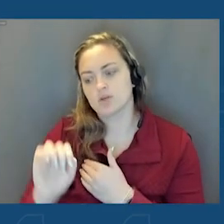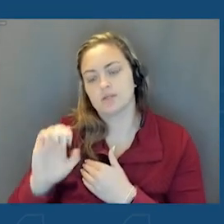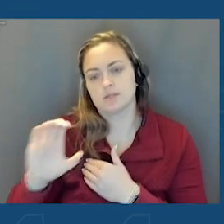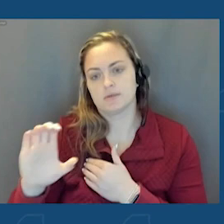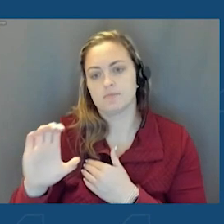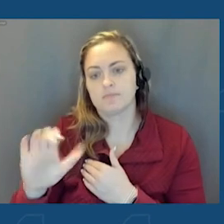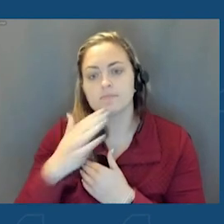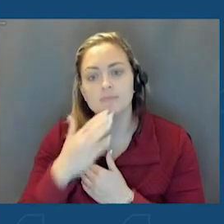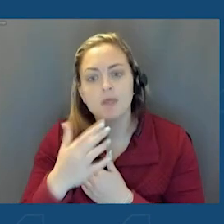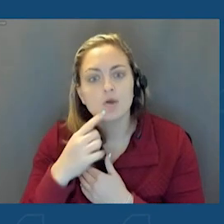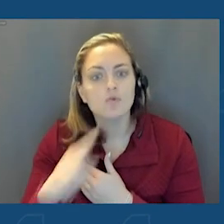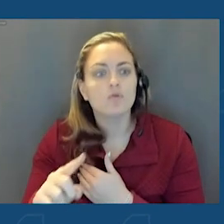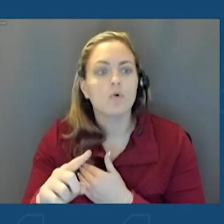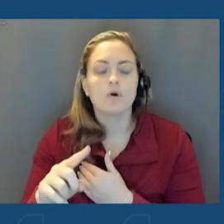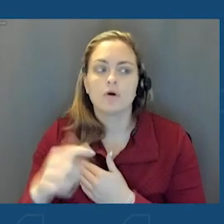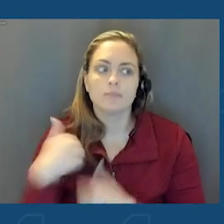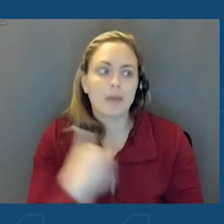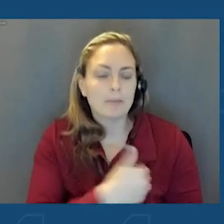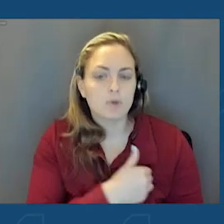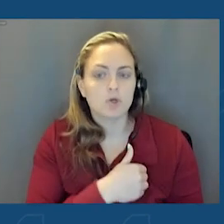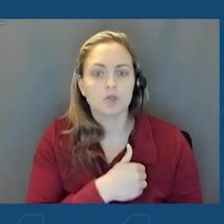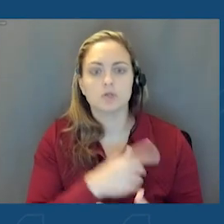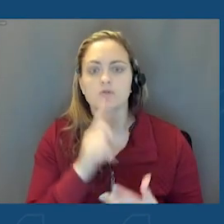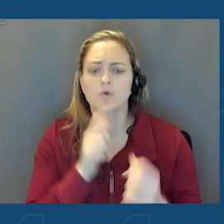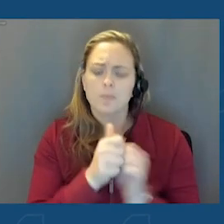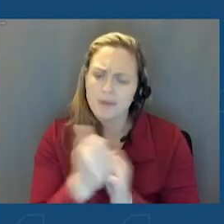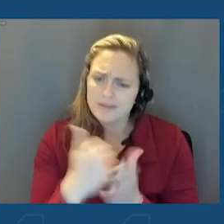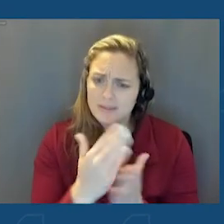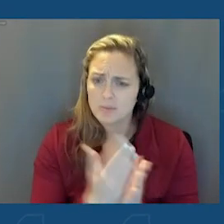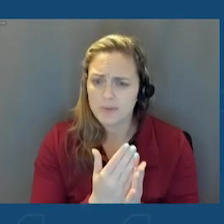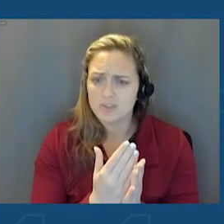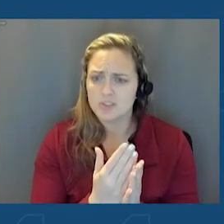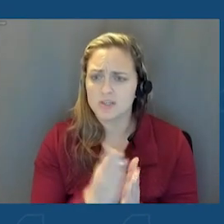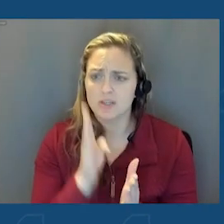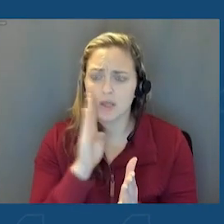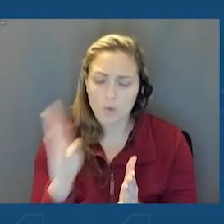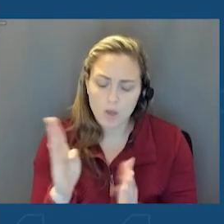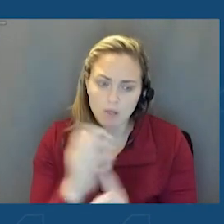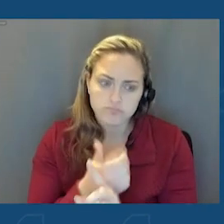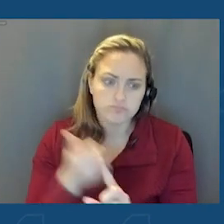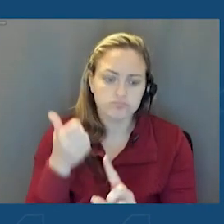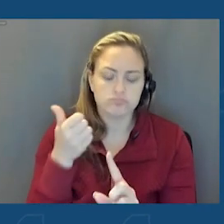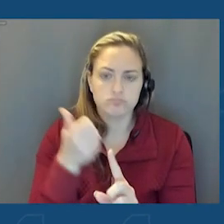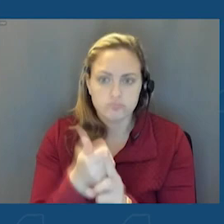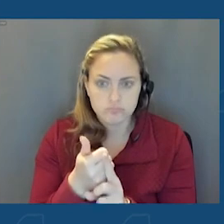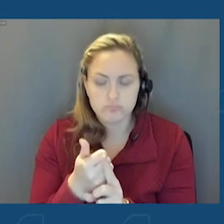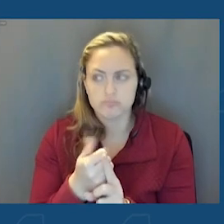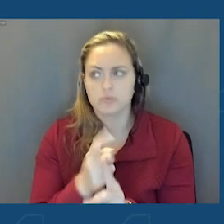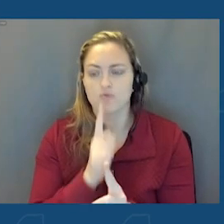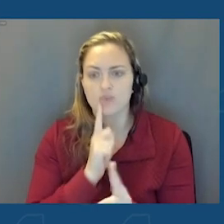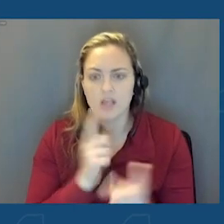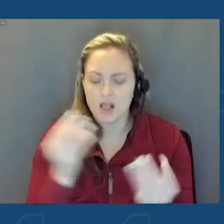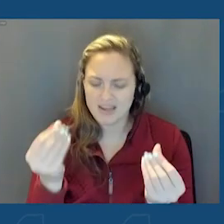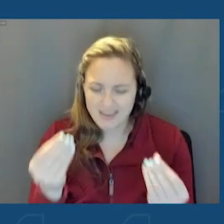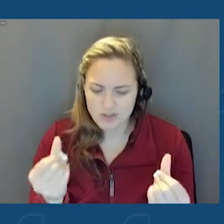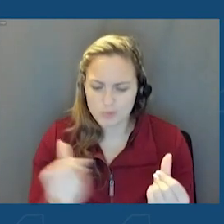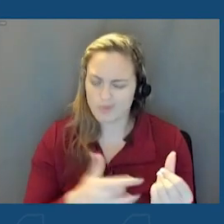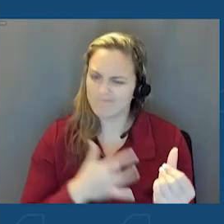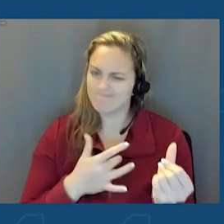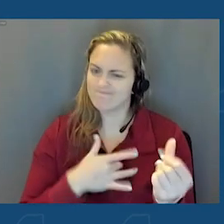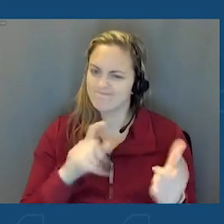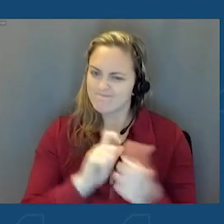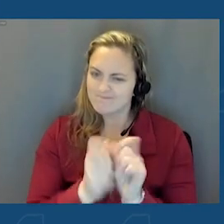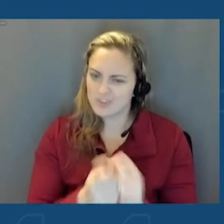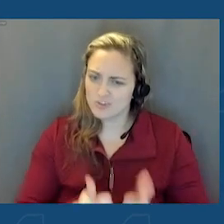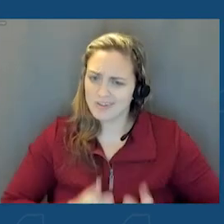you on behalf of our members for passing a budget that is going to make real and tangible changes to the lives of millions of